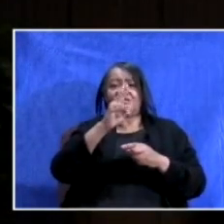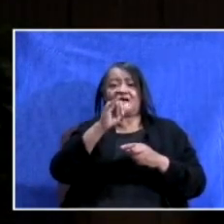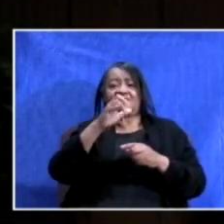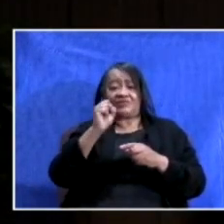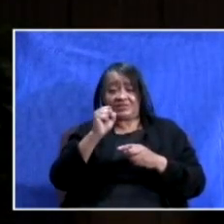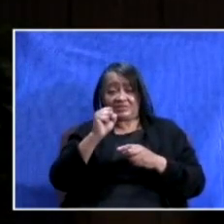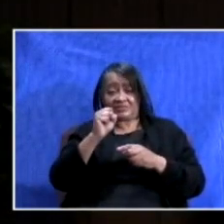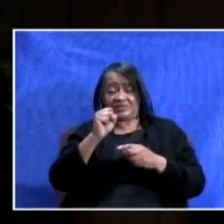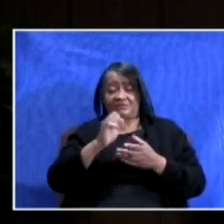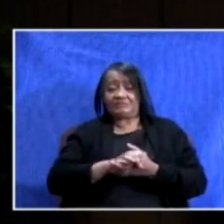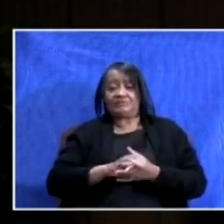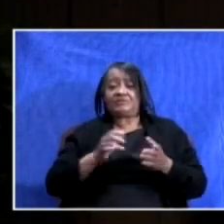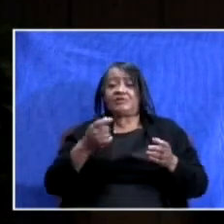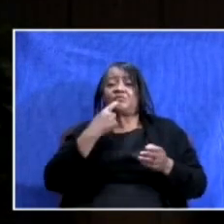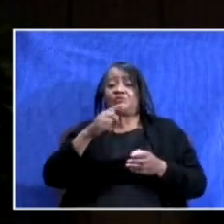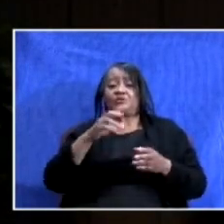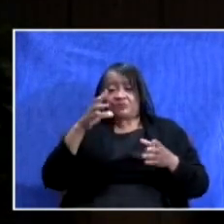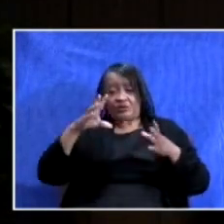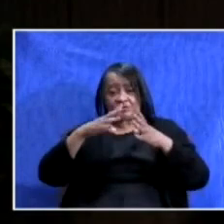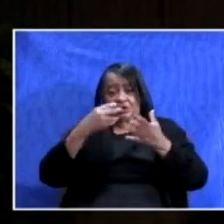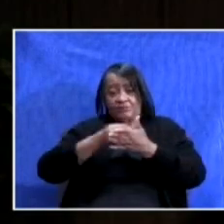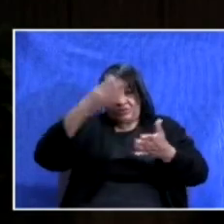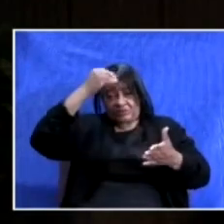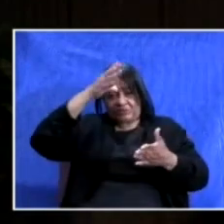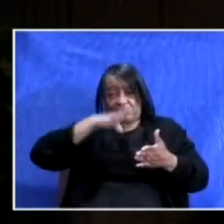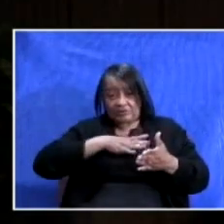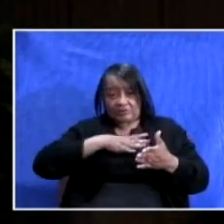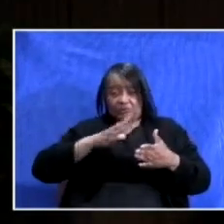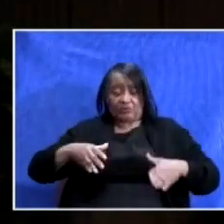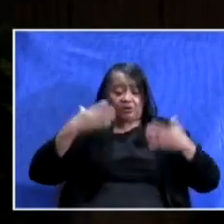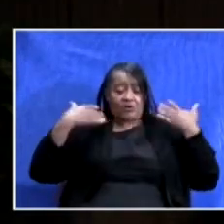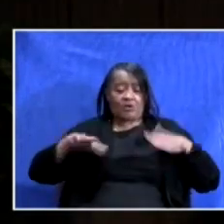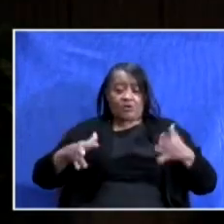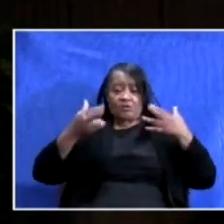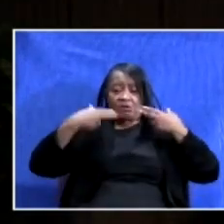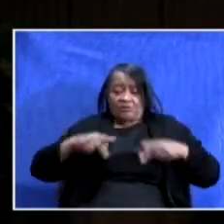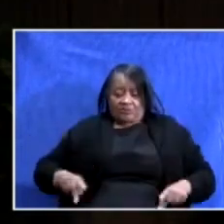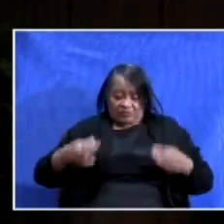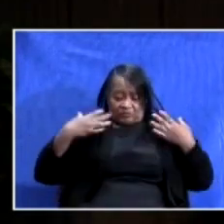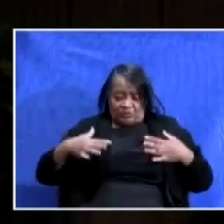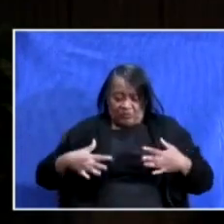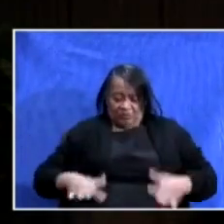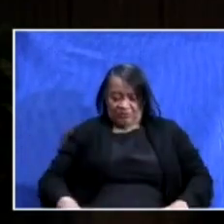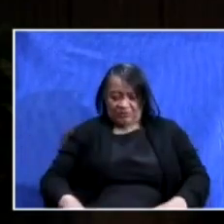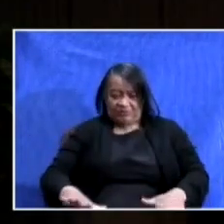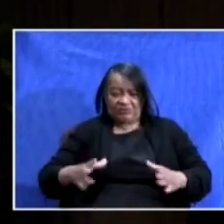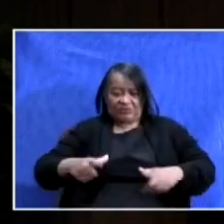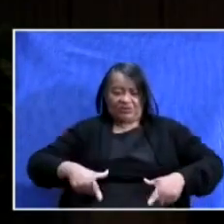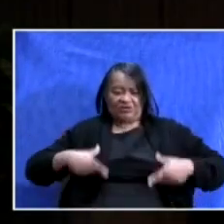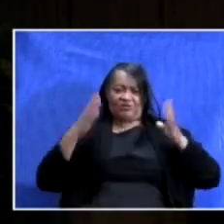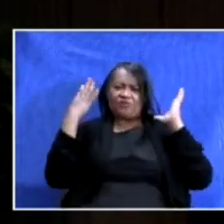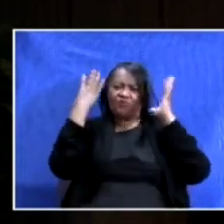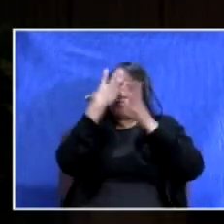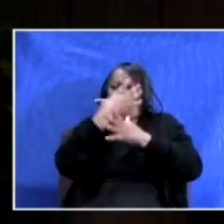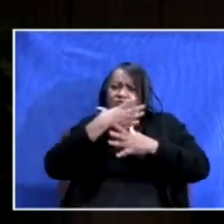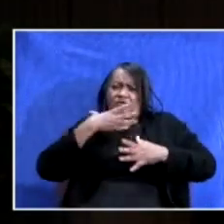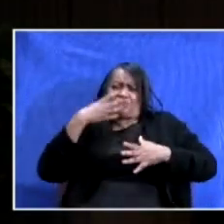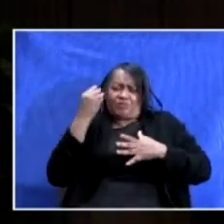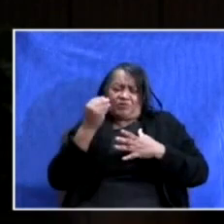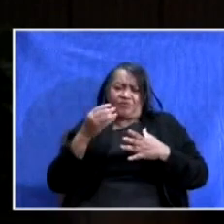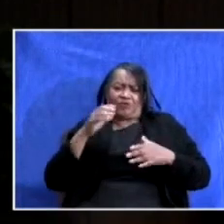dives. And says, there was a rich man, Dives, who dressed in purple and fine linen and lived in luxury every